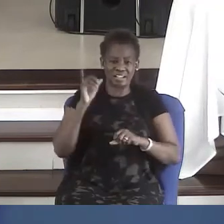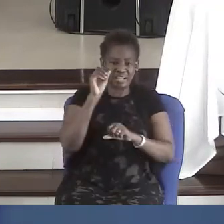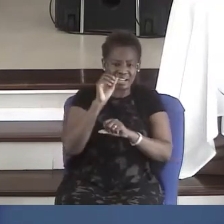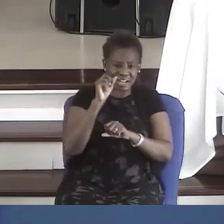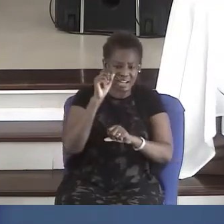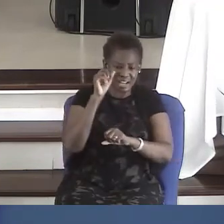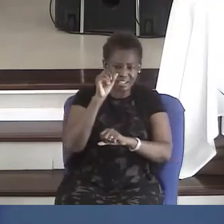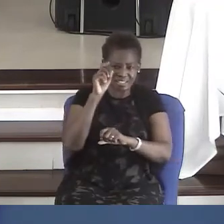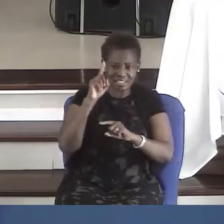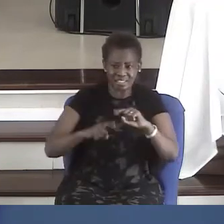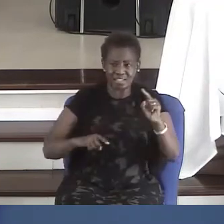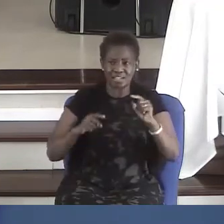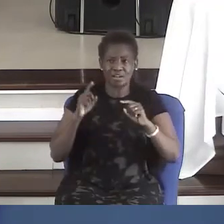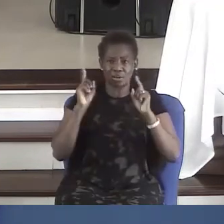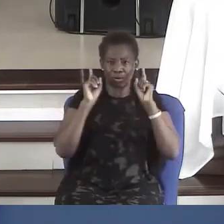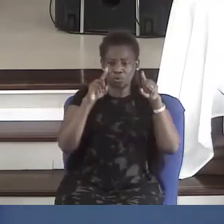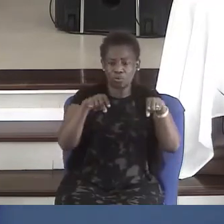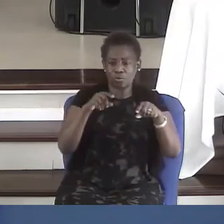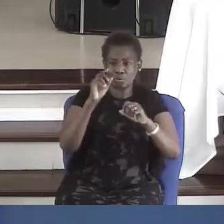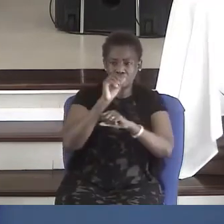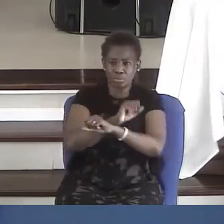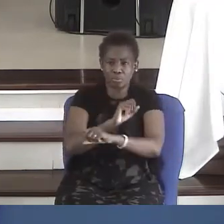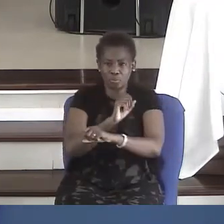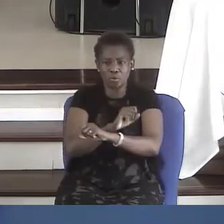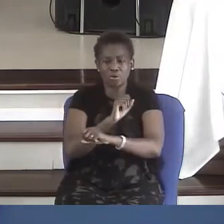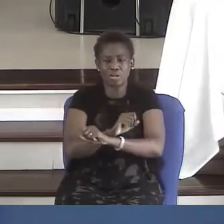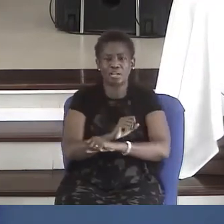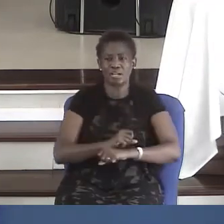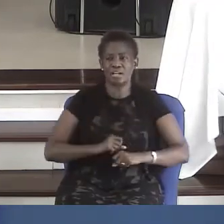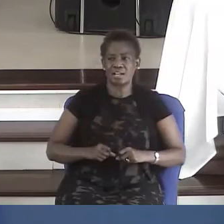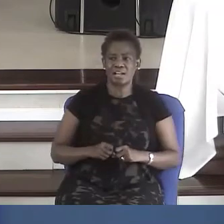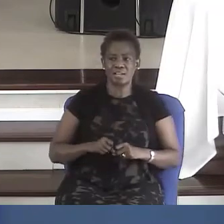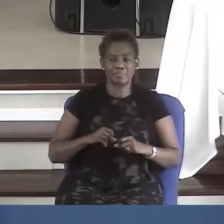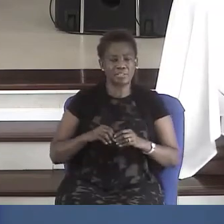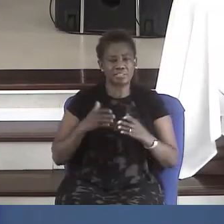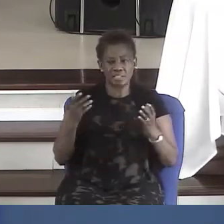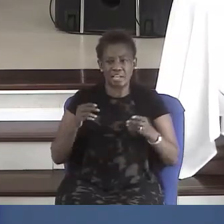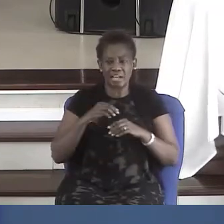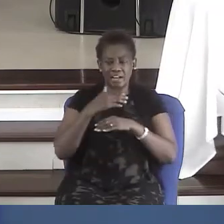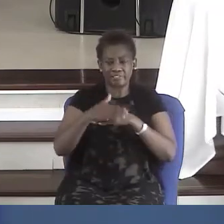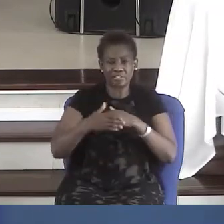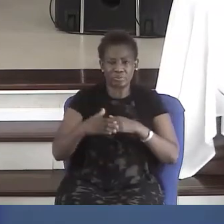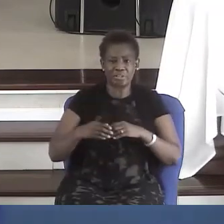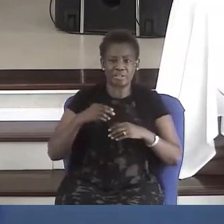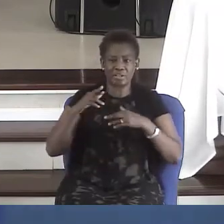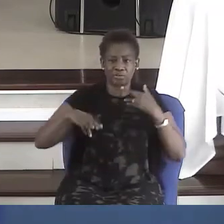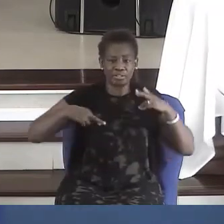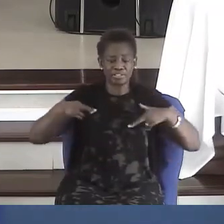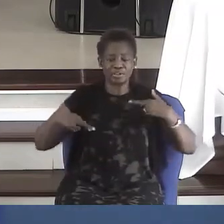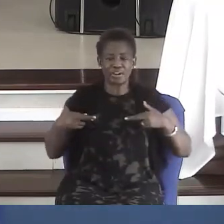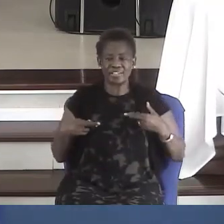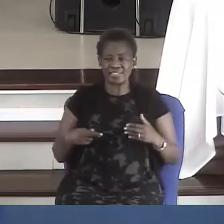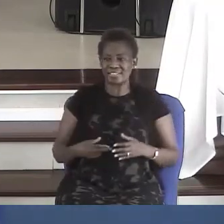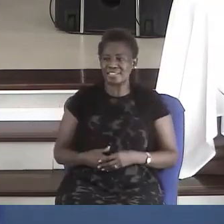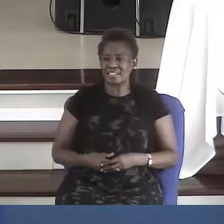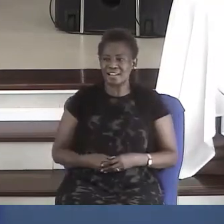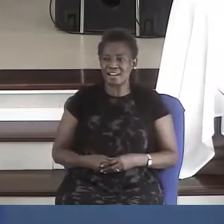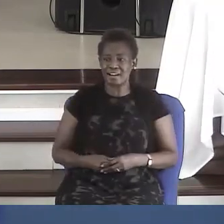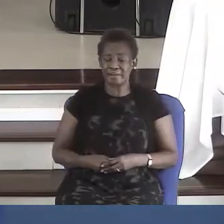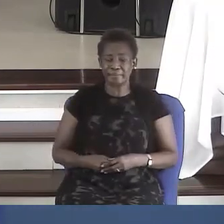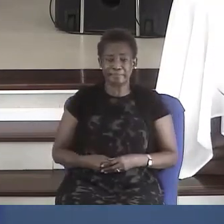And then after we rejoice, we run. And there's one part about the race that Pastor talked about that I love that really resonates